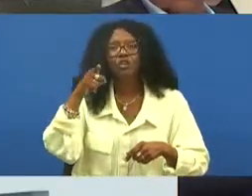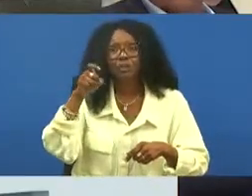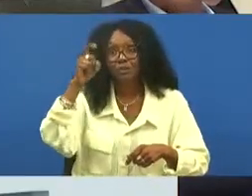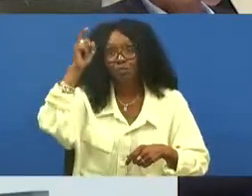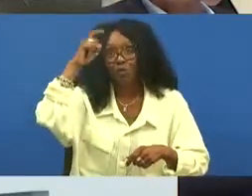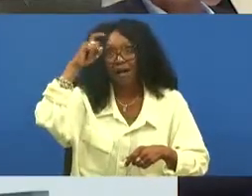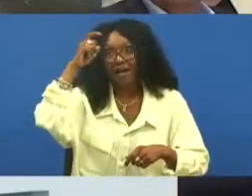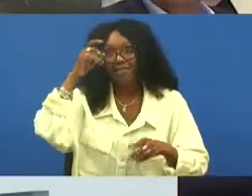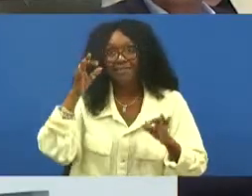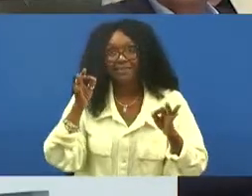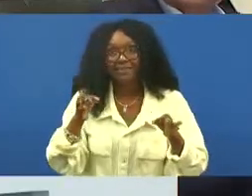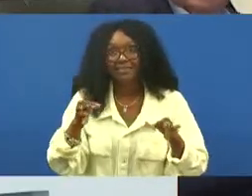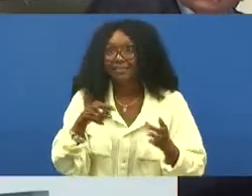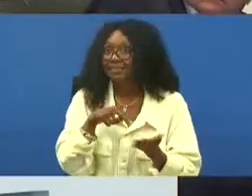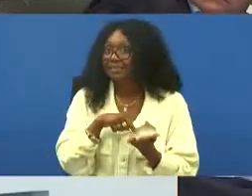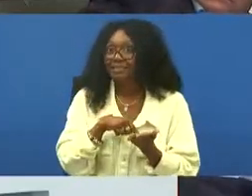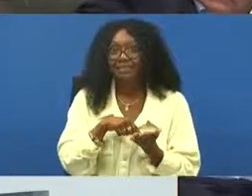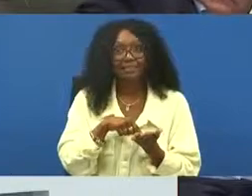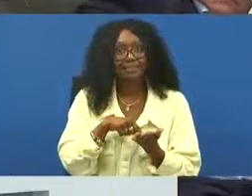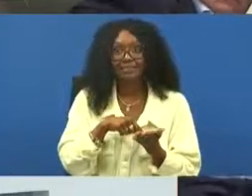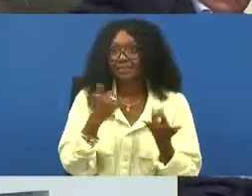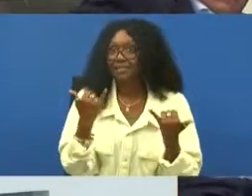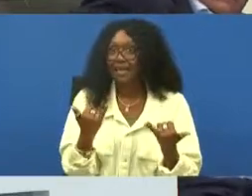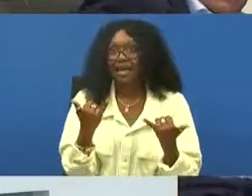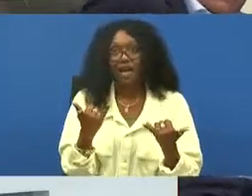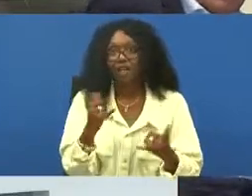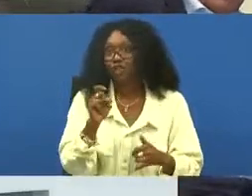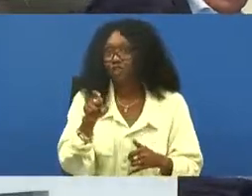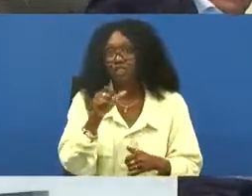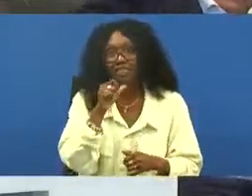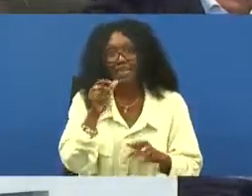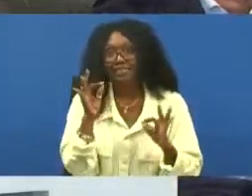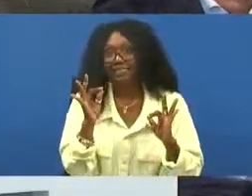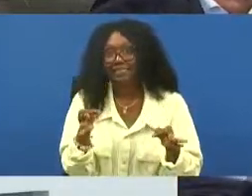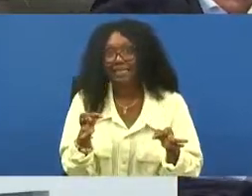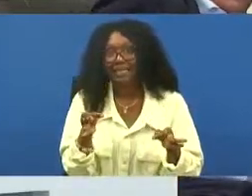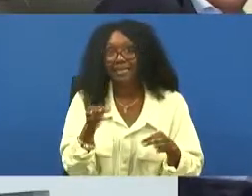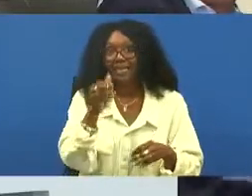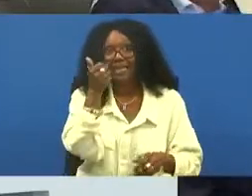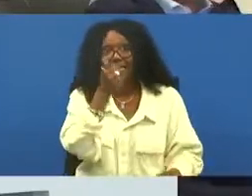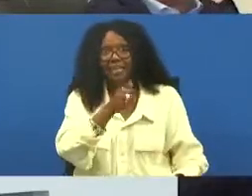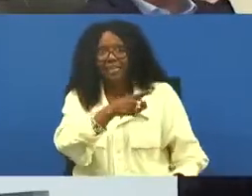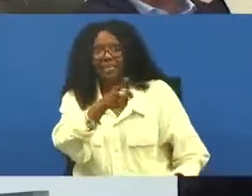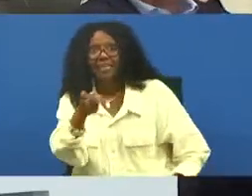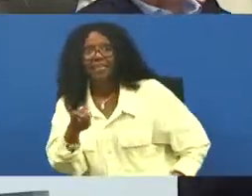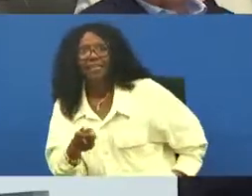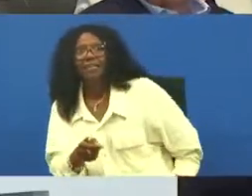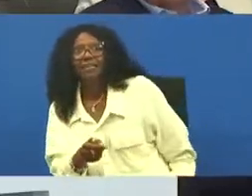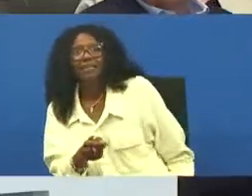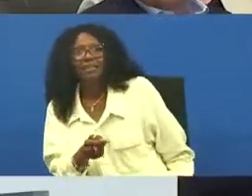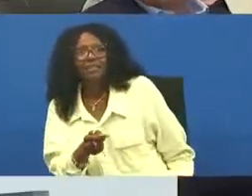decisions, and this is not a decision you need to make at this time. Thank you. Anyone else wishing to speak on this item?